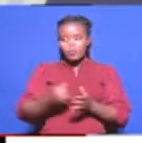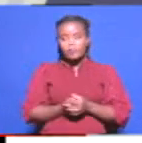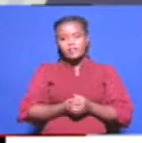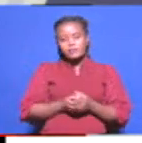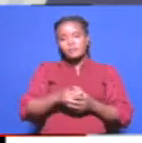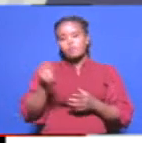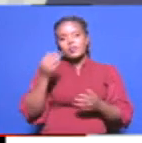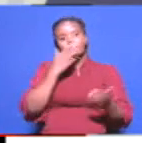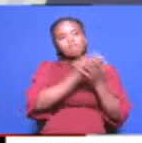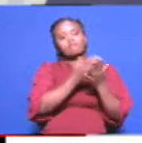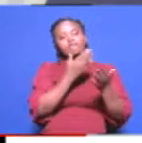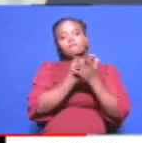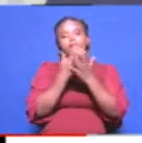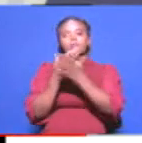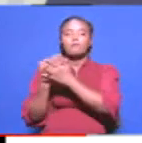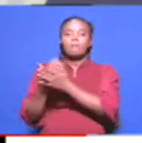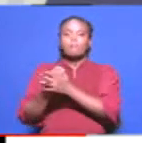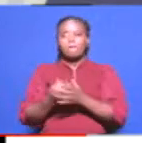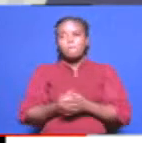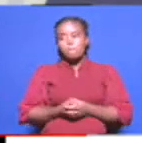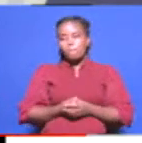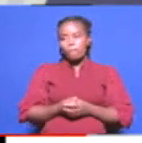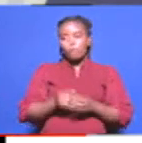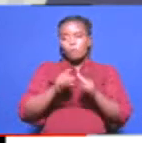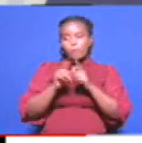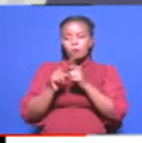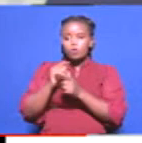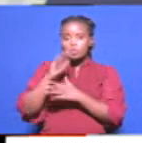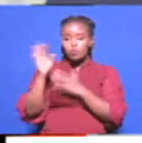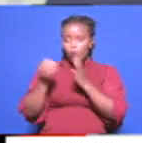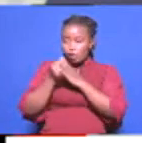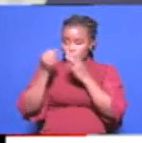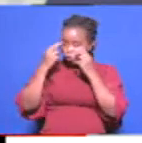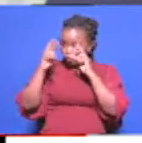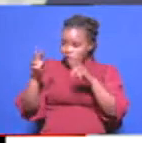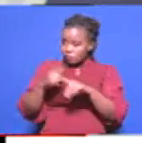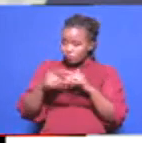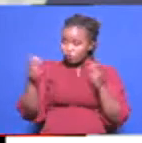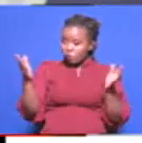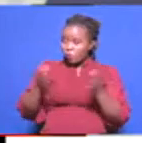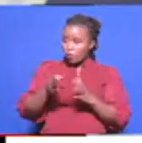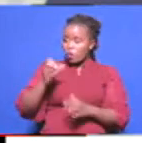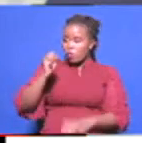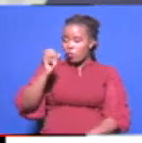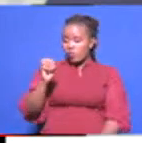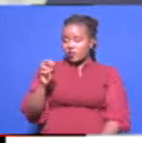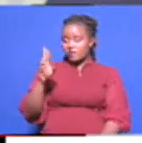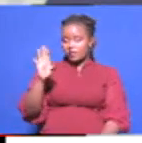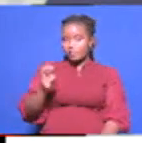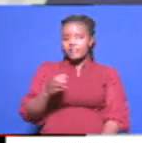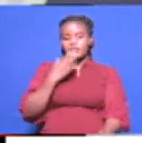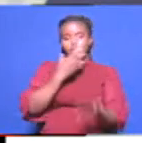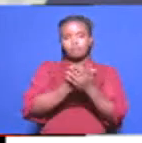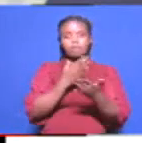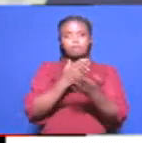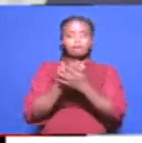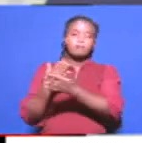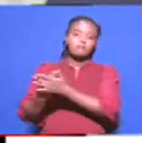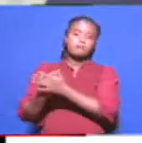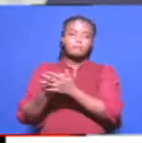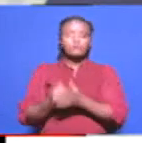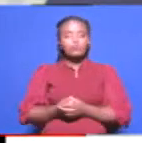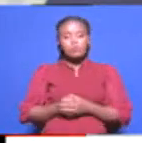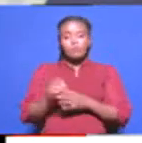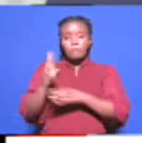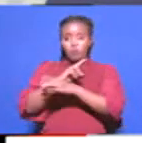thank you. And Rose Kasichana, you're watching from Serengeti. We appreciate your time. Use the hashtag